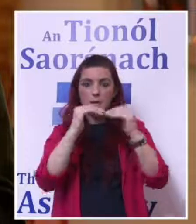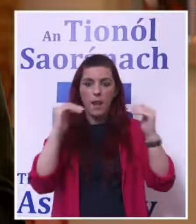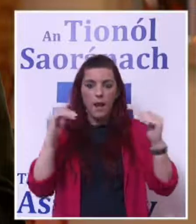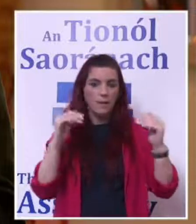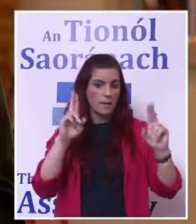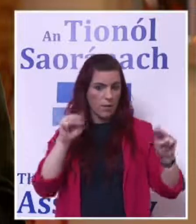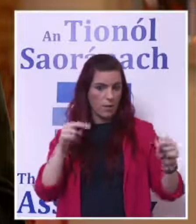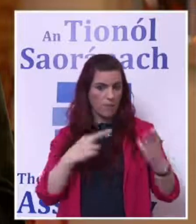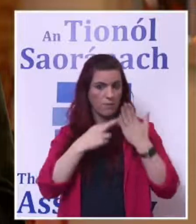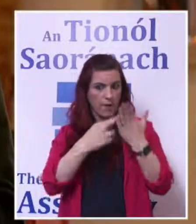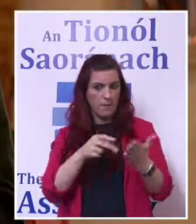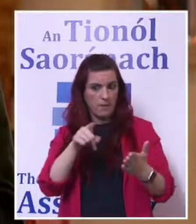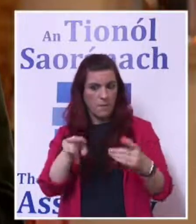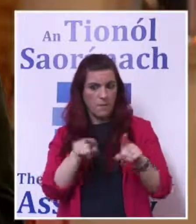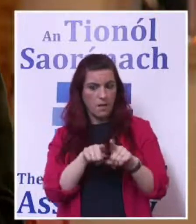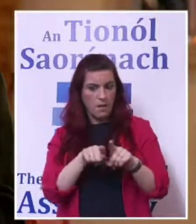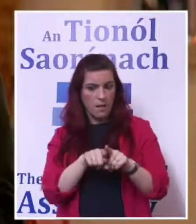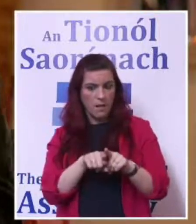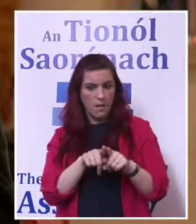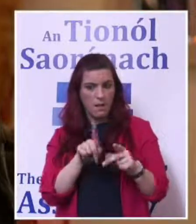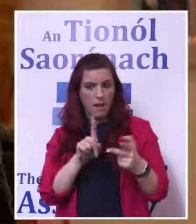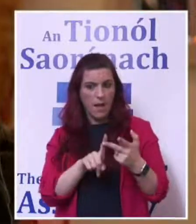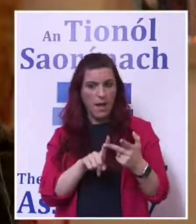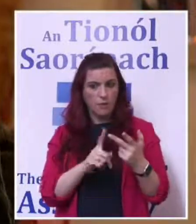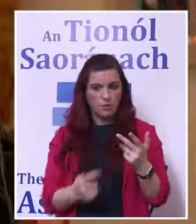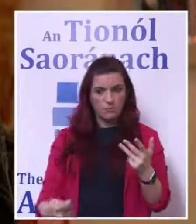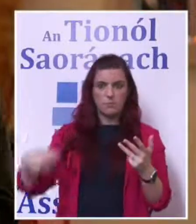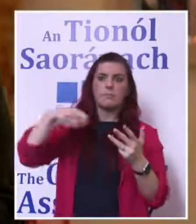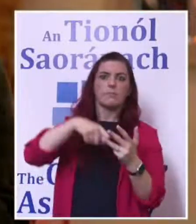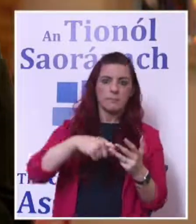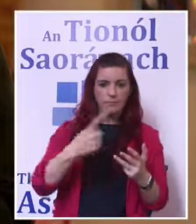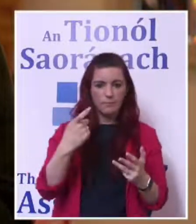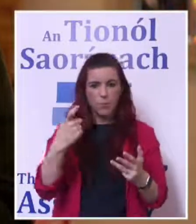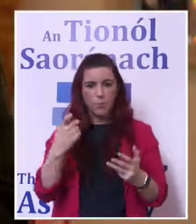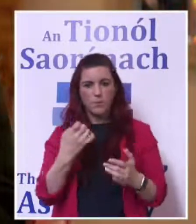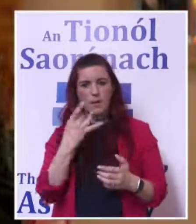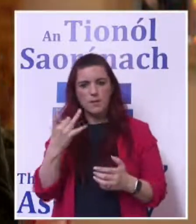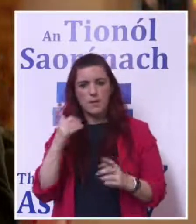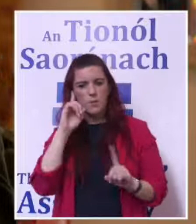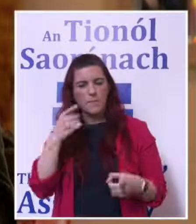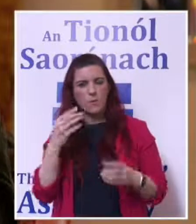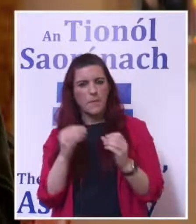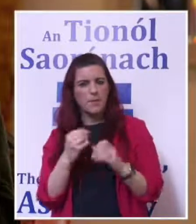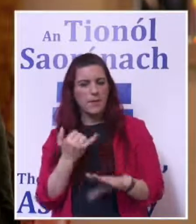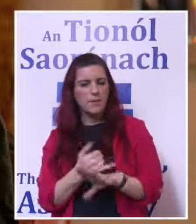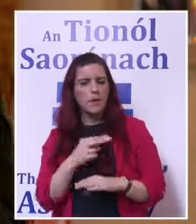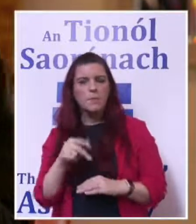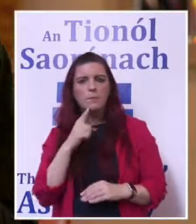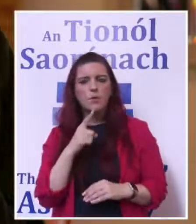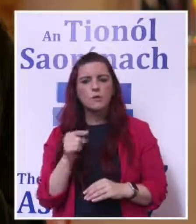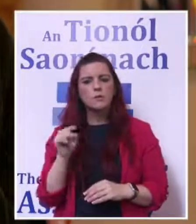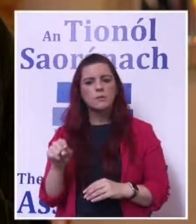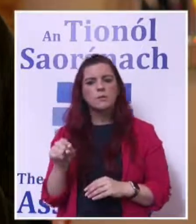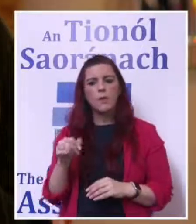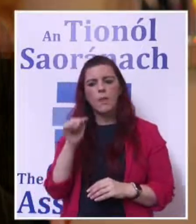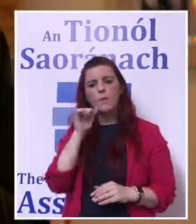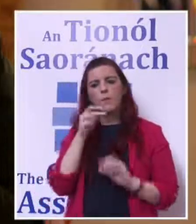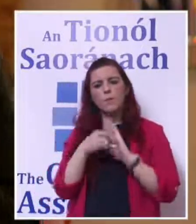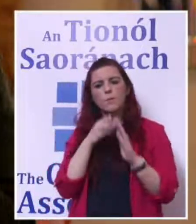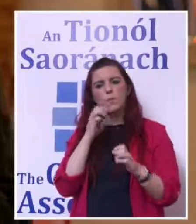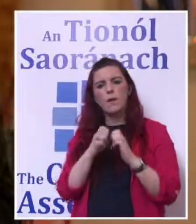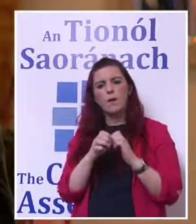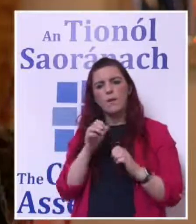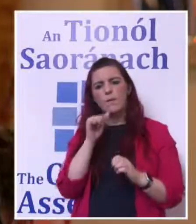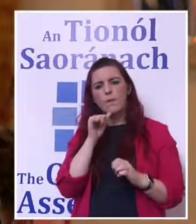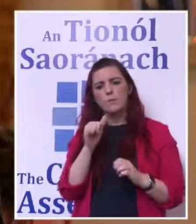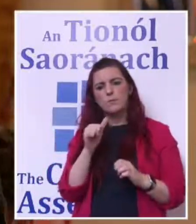suggestions on that also? And actually something else, which I don't know whether I should mention it, but the first session